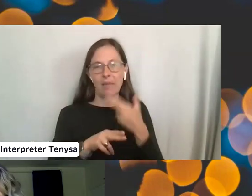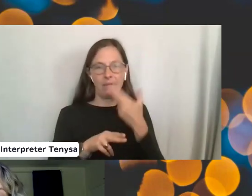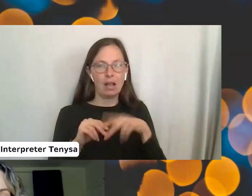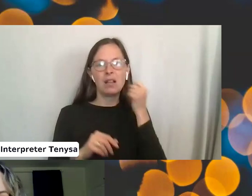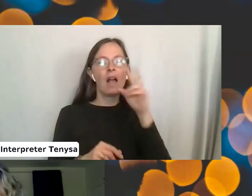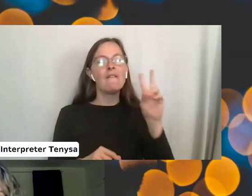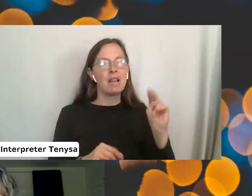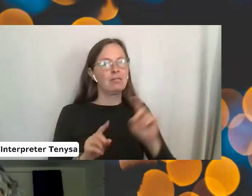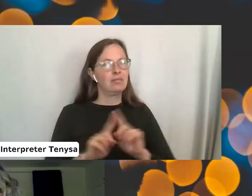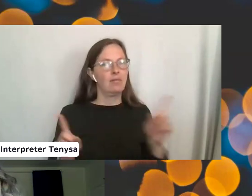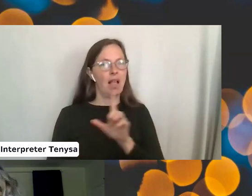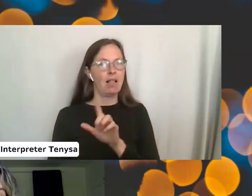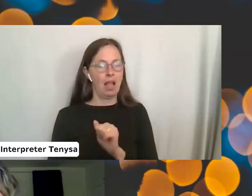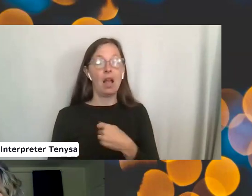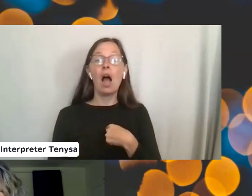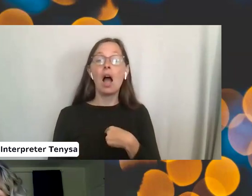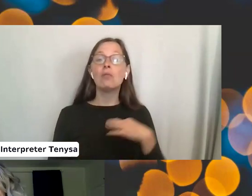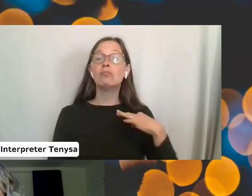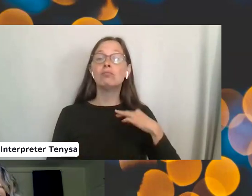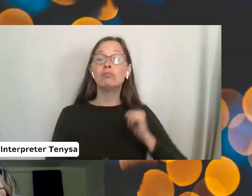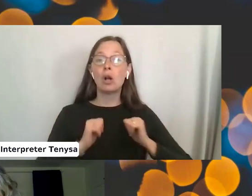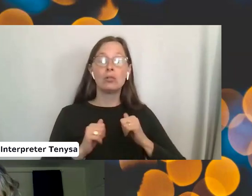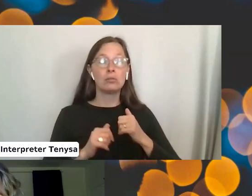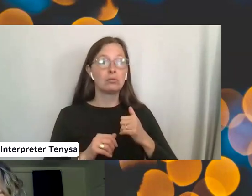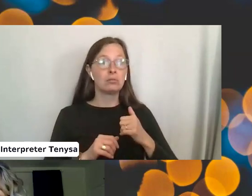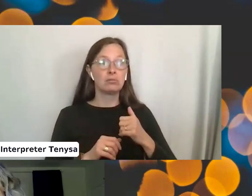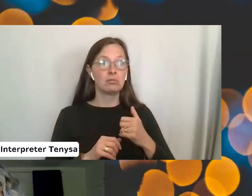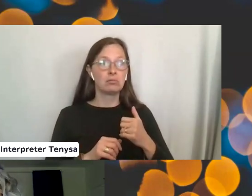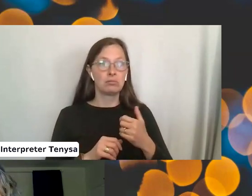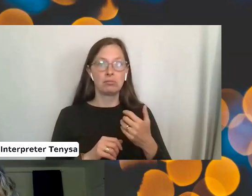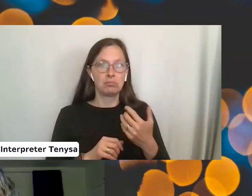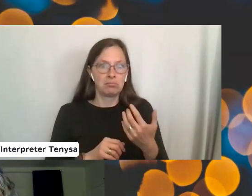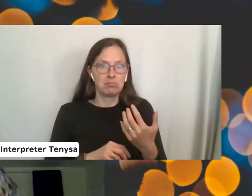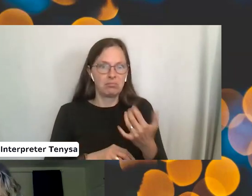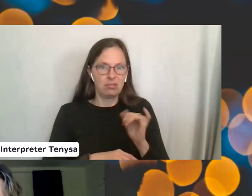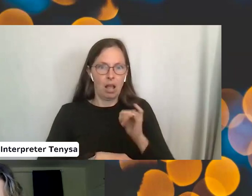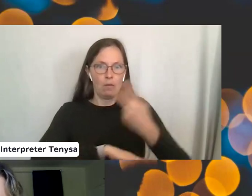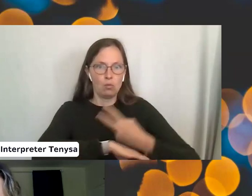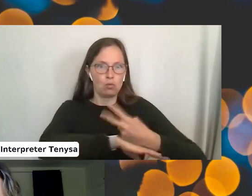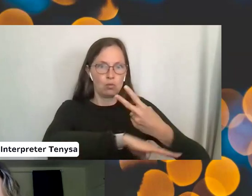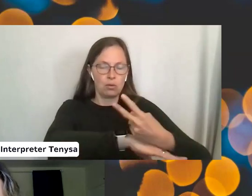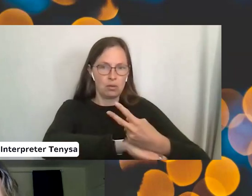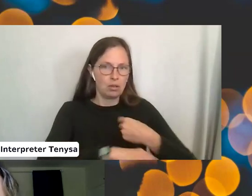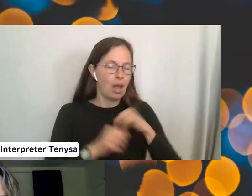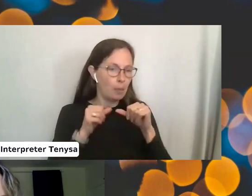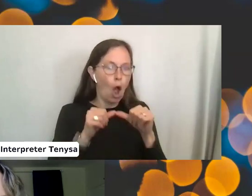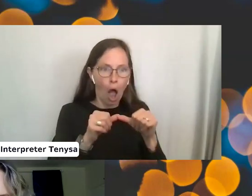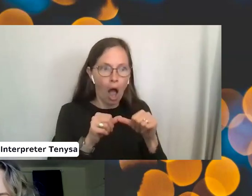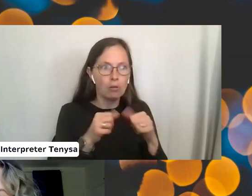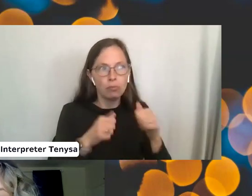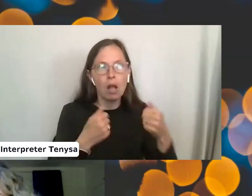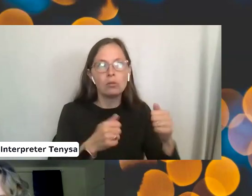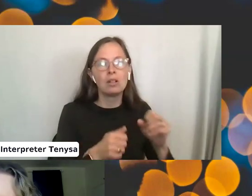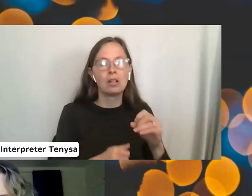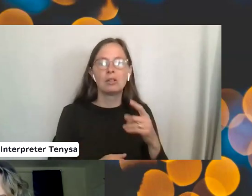different than LA. Like I audition every other day. So I'm constantly auditioning, and you have to not have, for the most part, not have pink